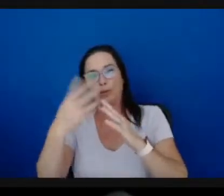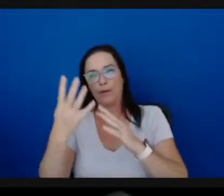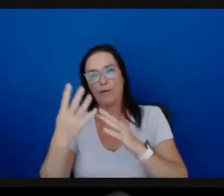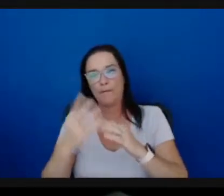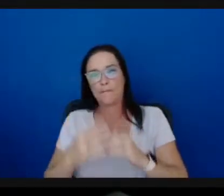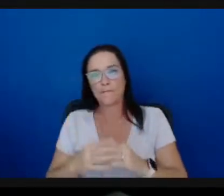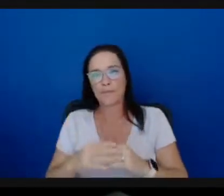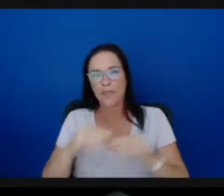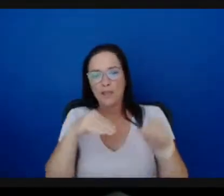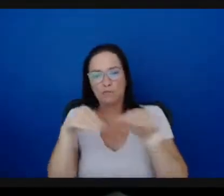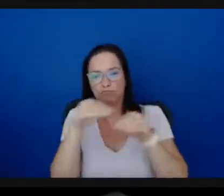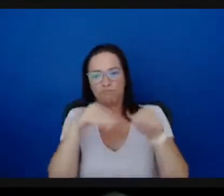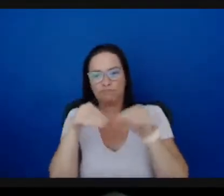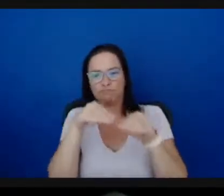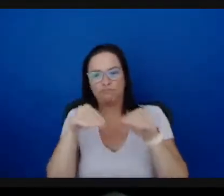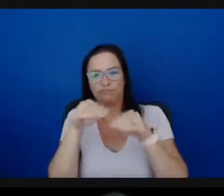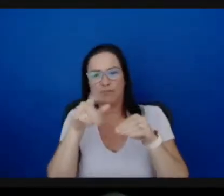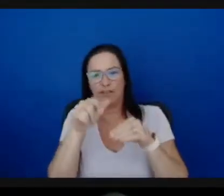viscous lava.